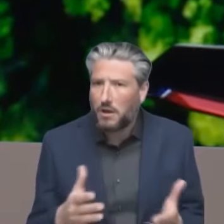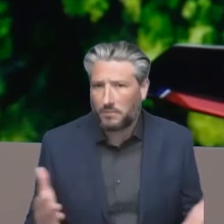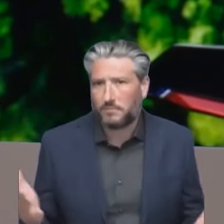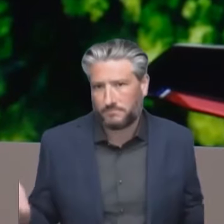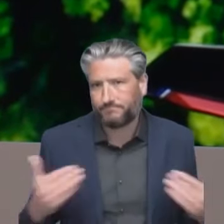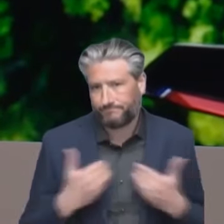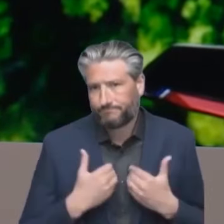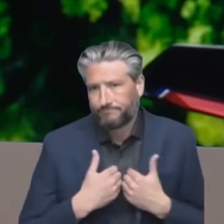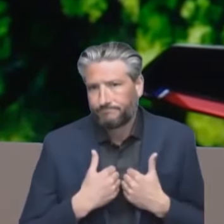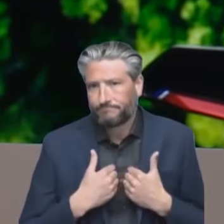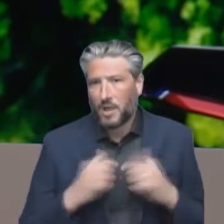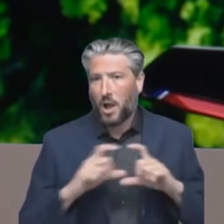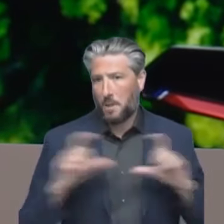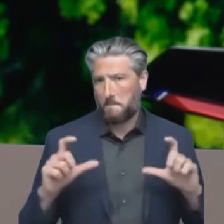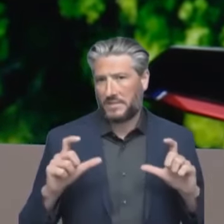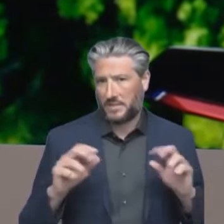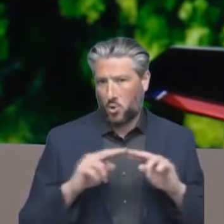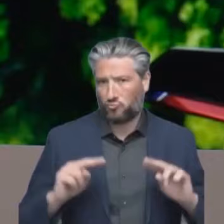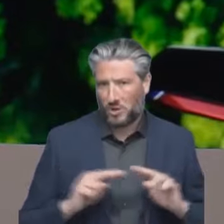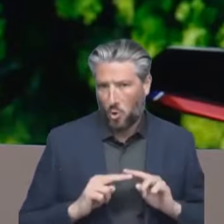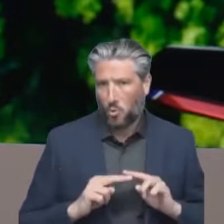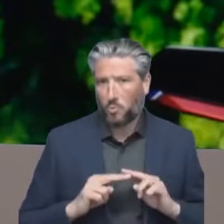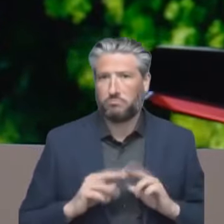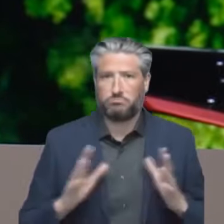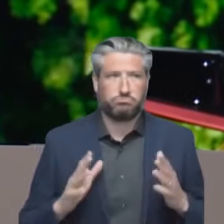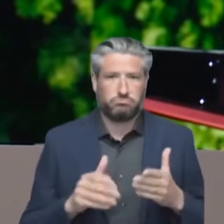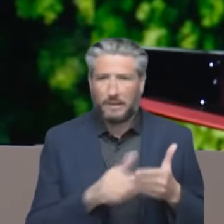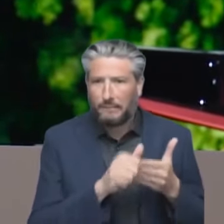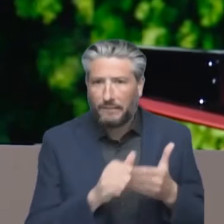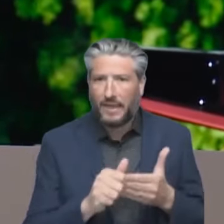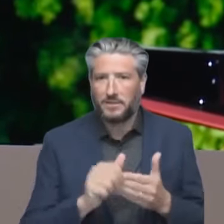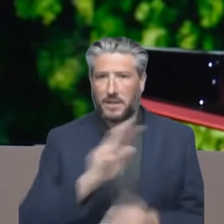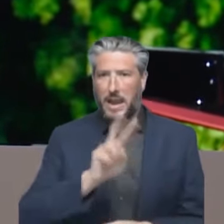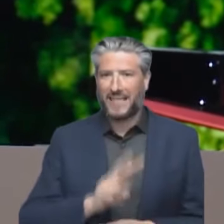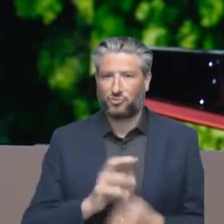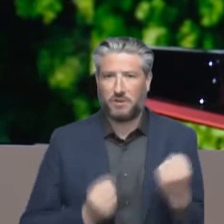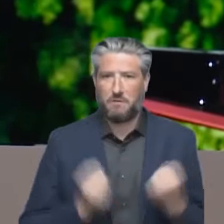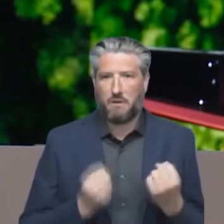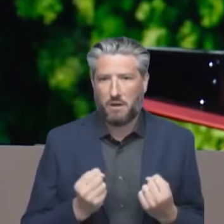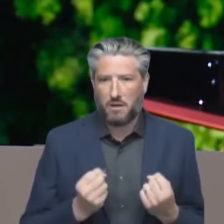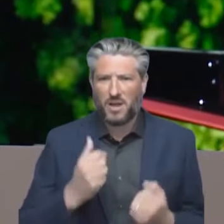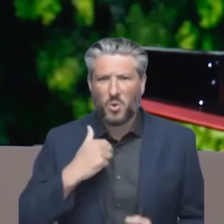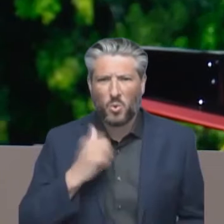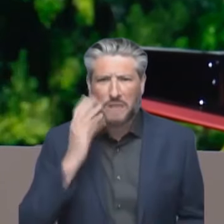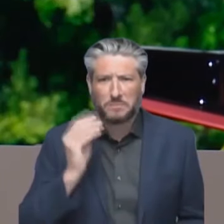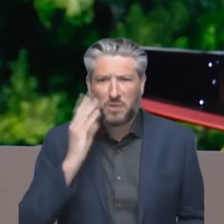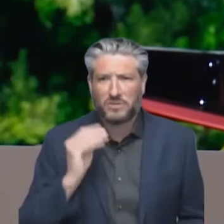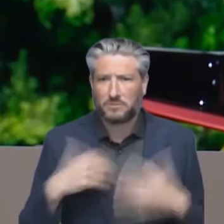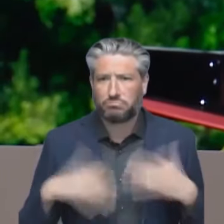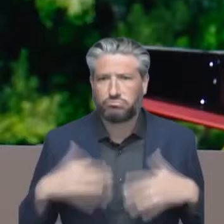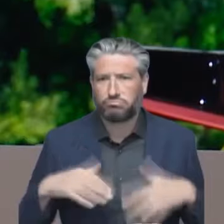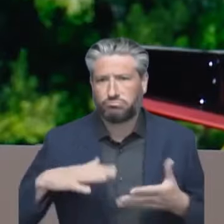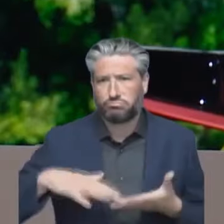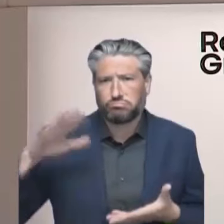now in electric vehicles. And we have a lot of experience in that. But I think that even